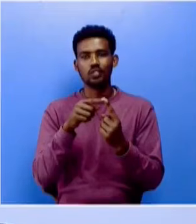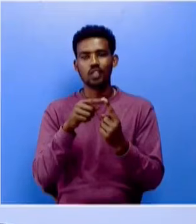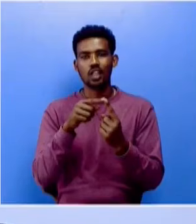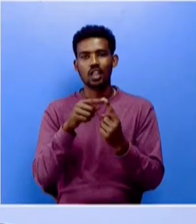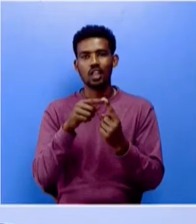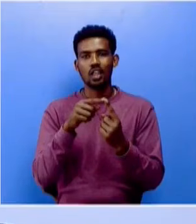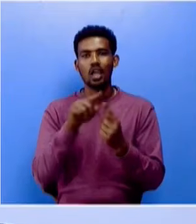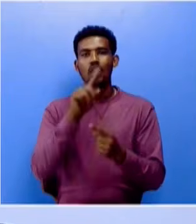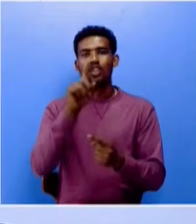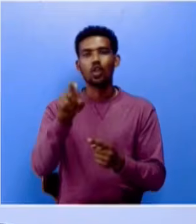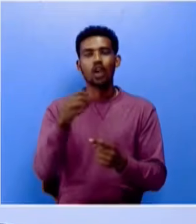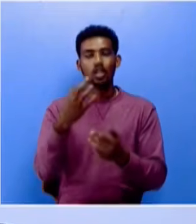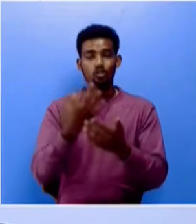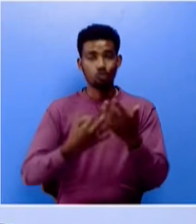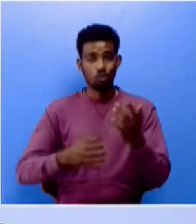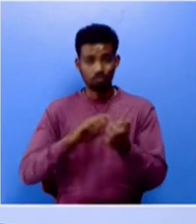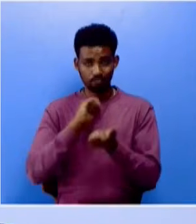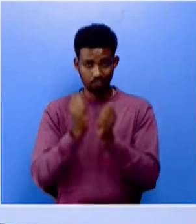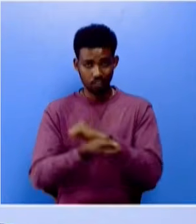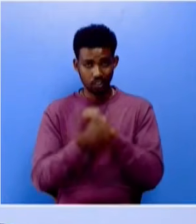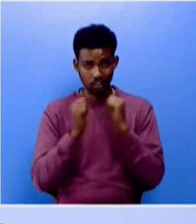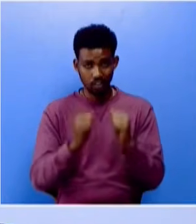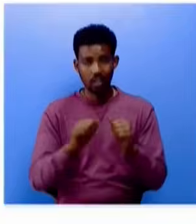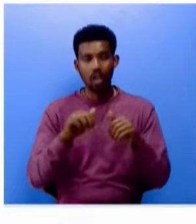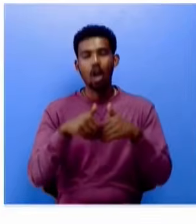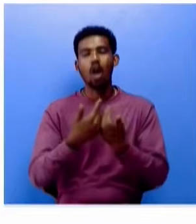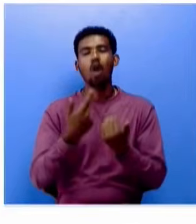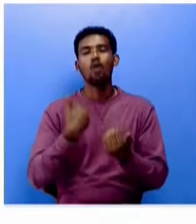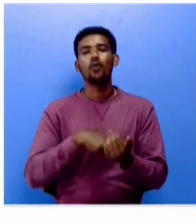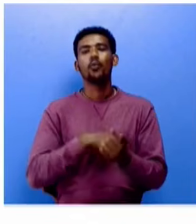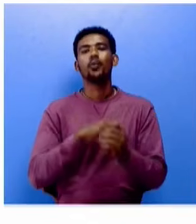interrogative form? How can we change it?